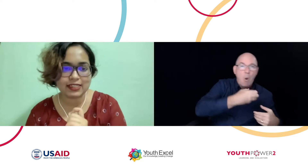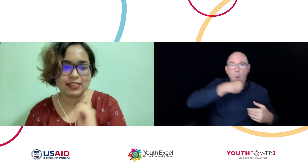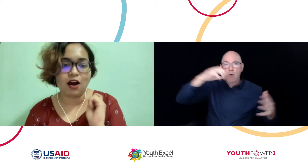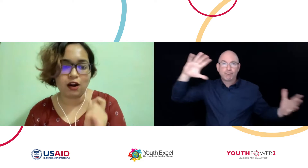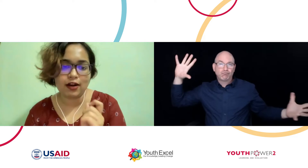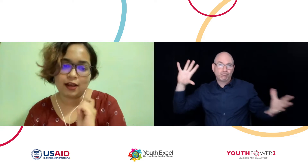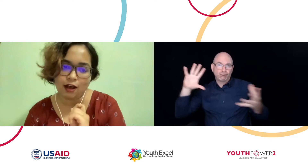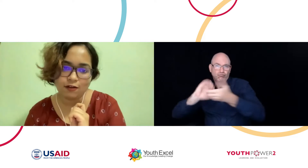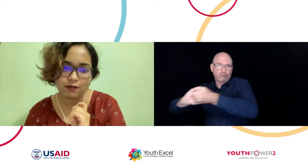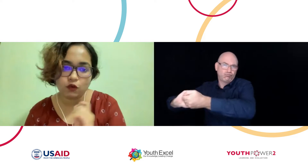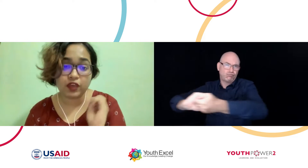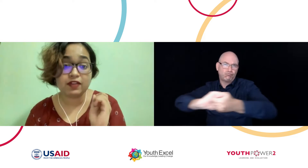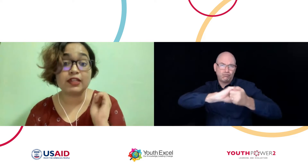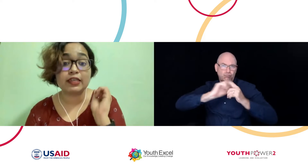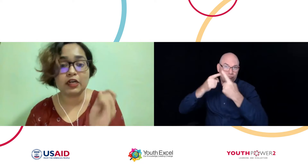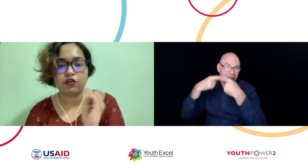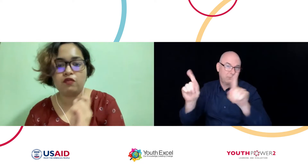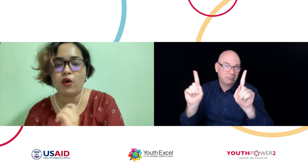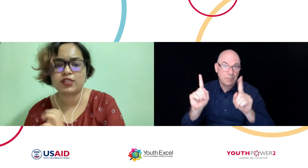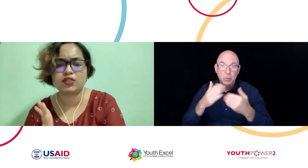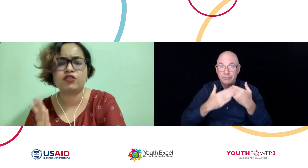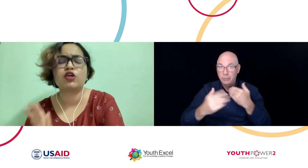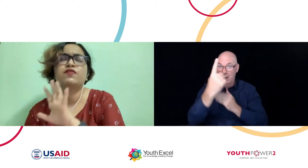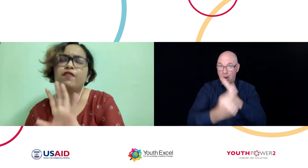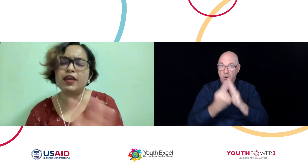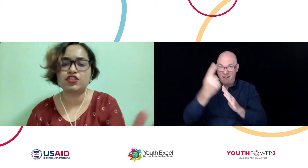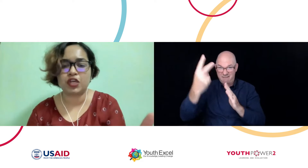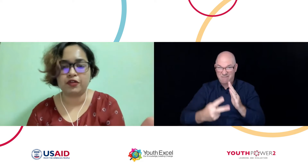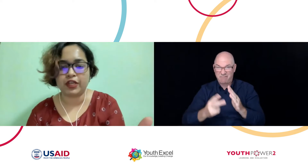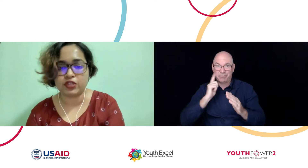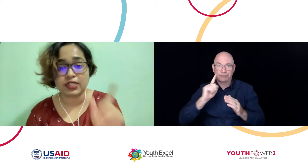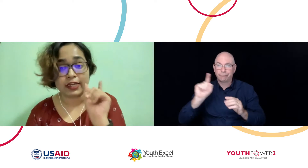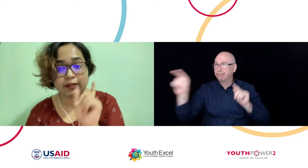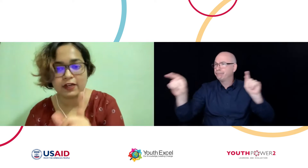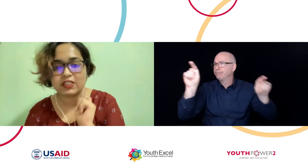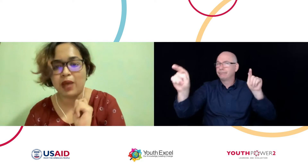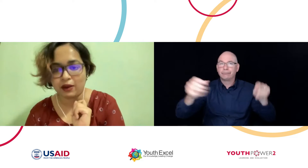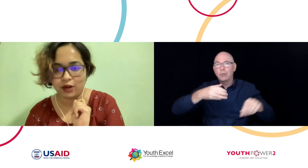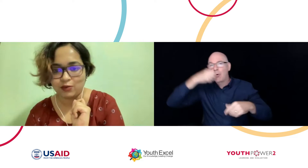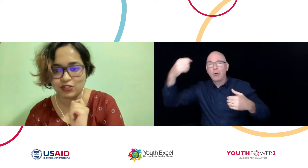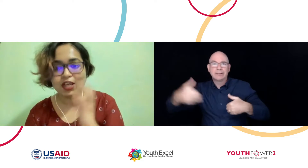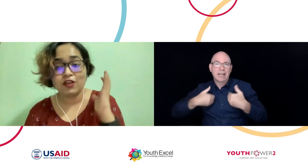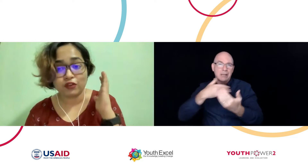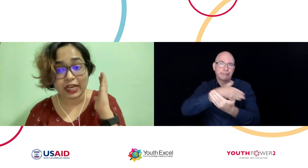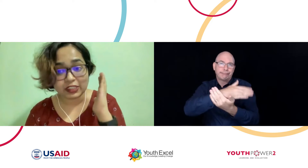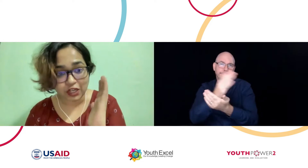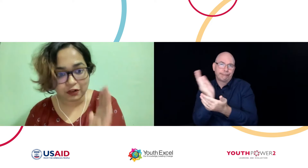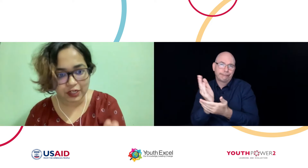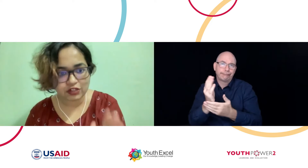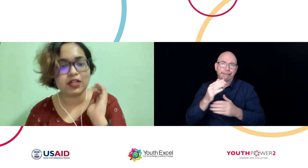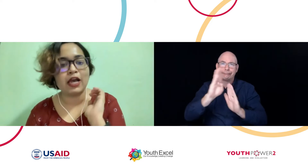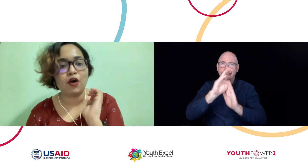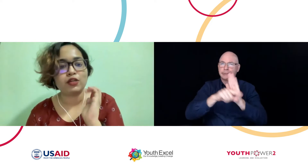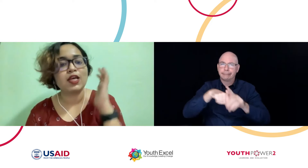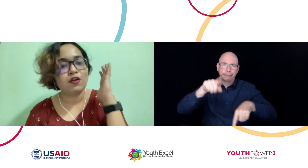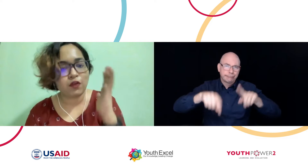the next hour and a half, we will hear from voices across various generations and diverse backgrounds through